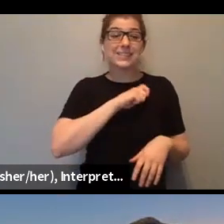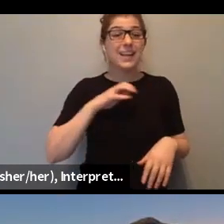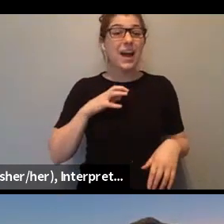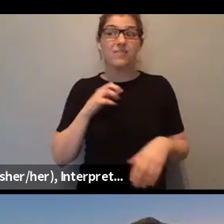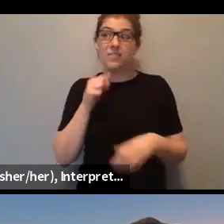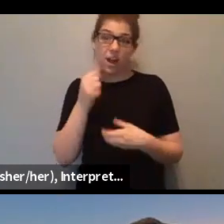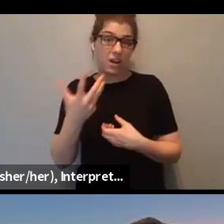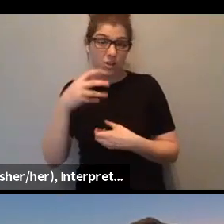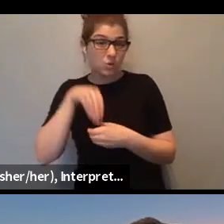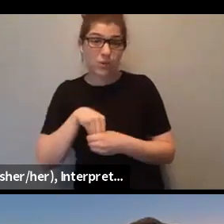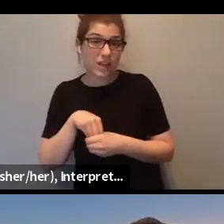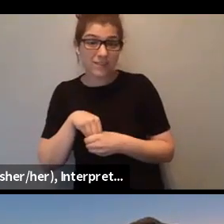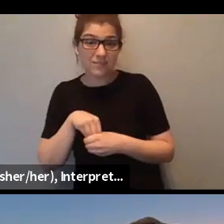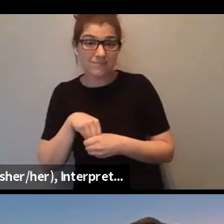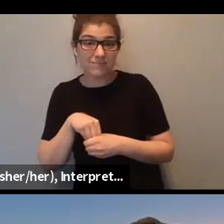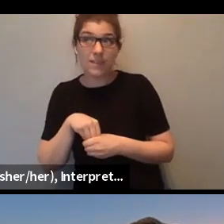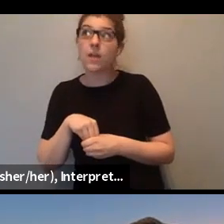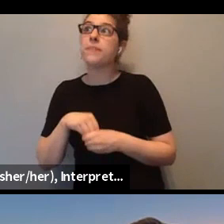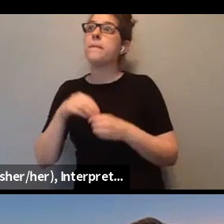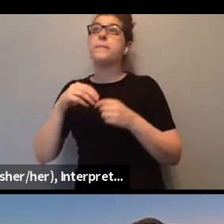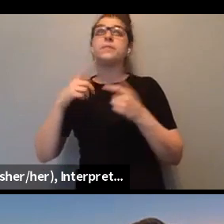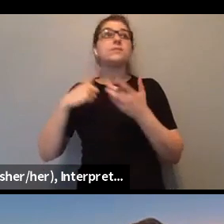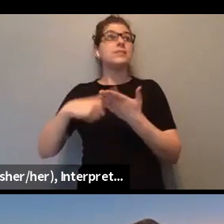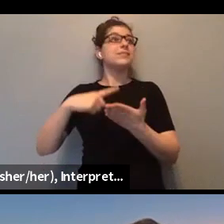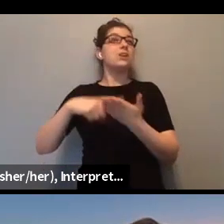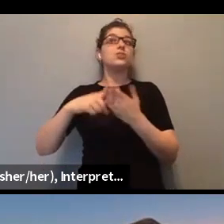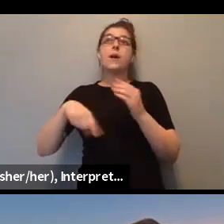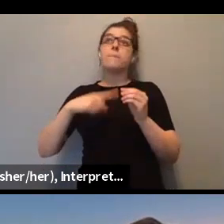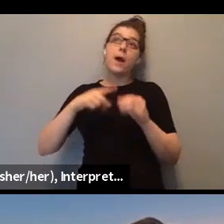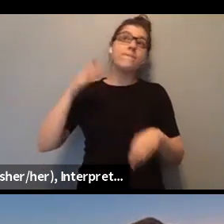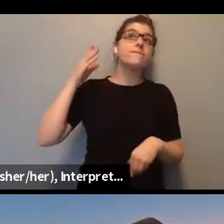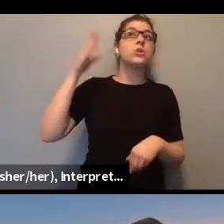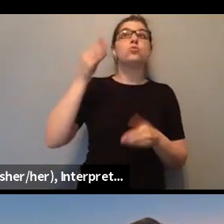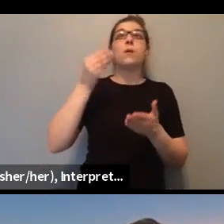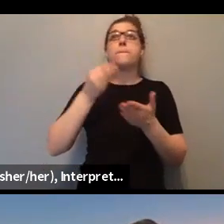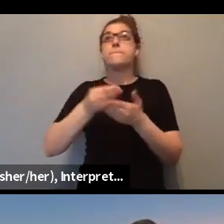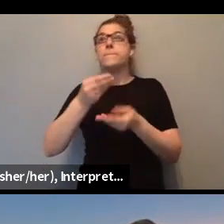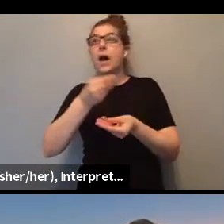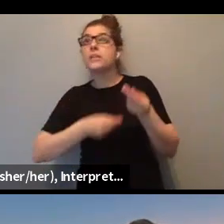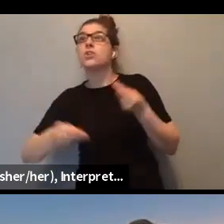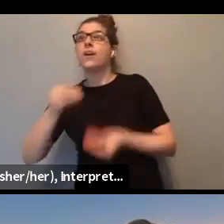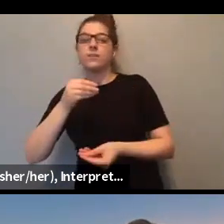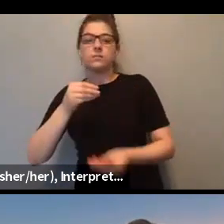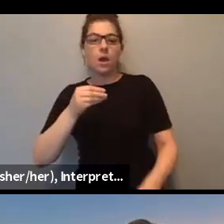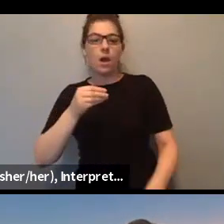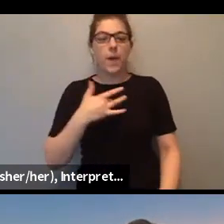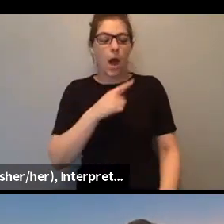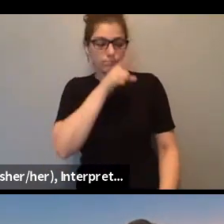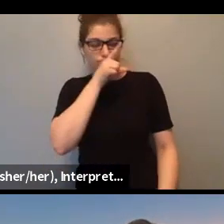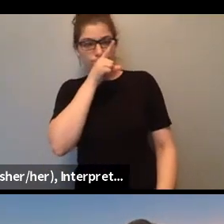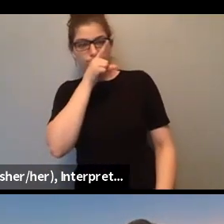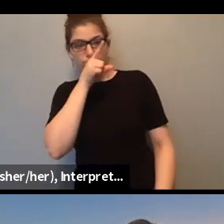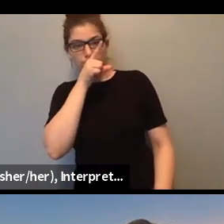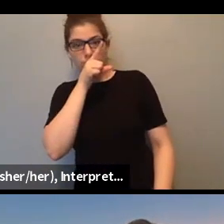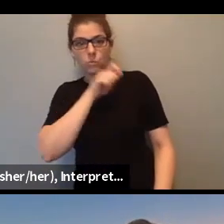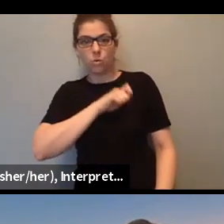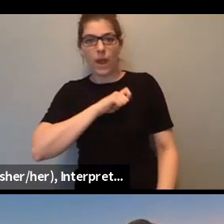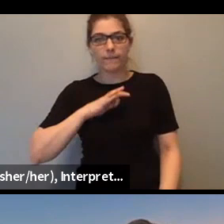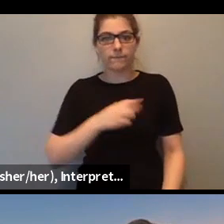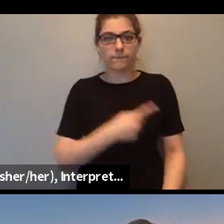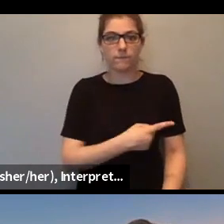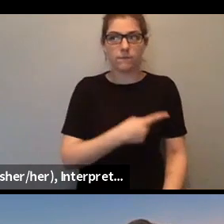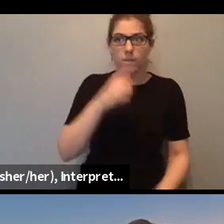the larger discussions. Finances aren't necessarily shared with them. There are